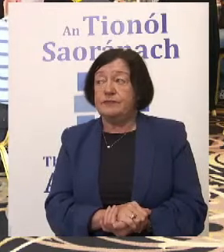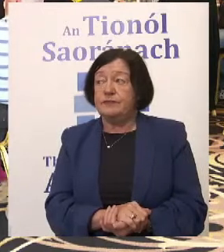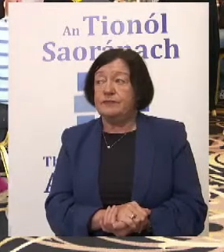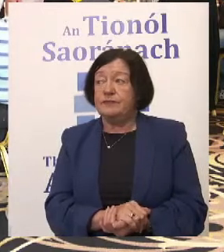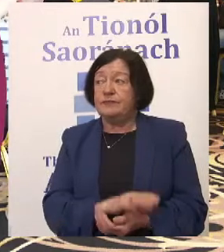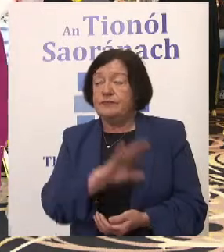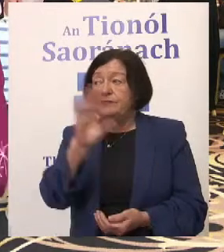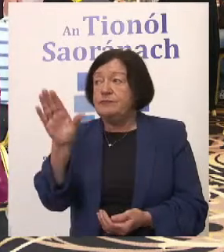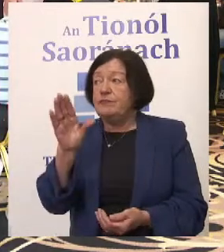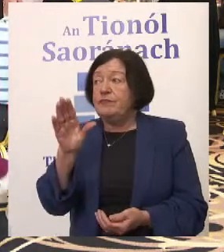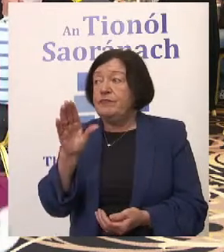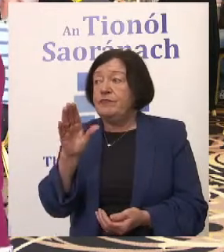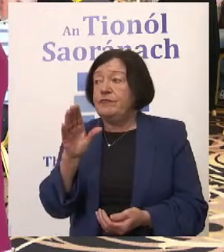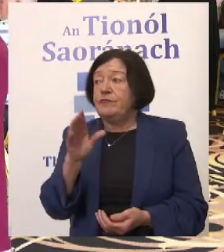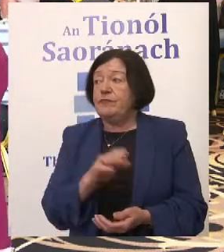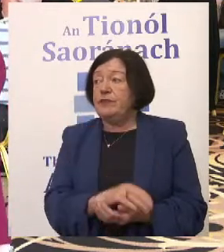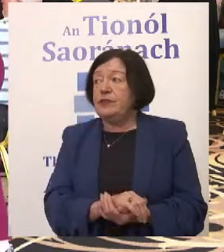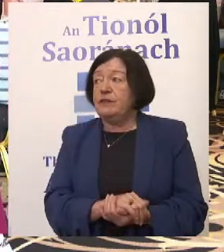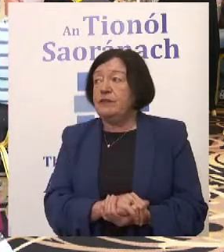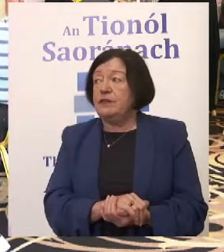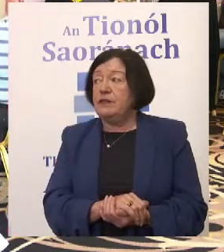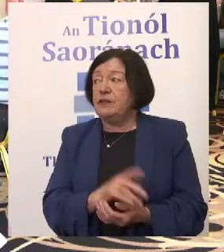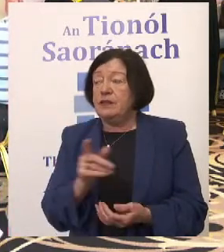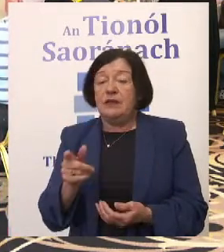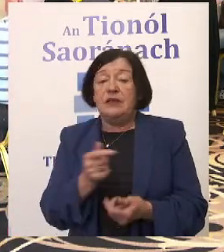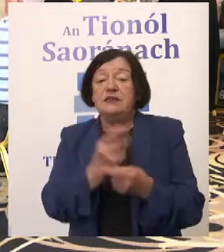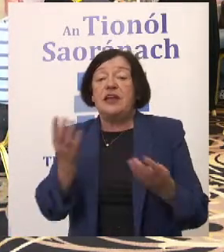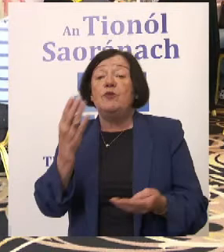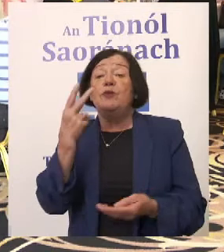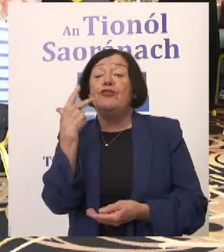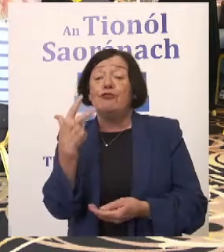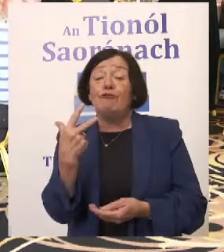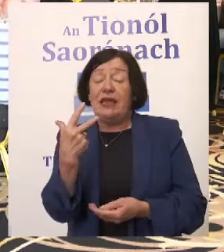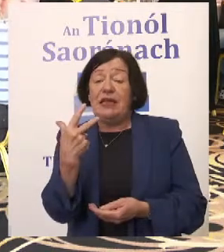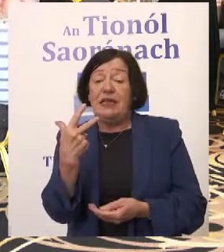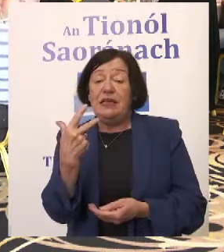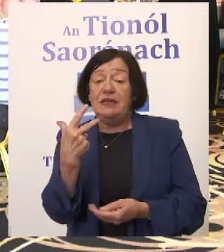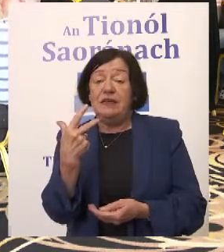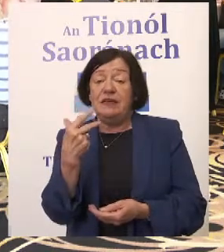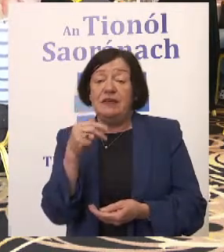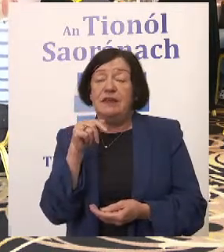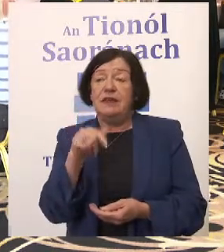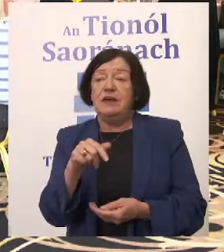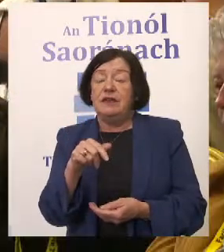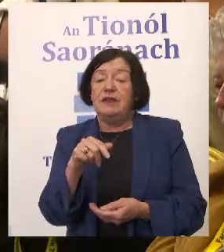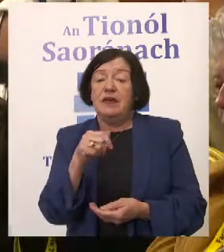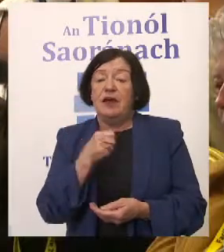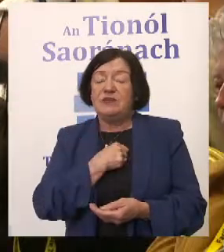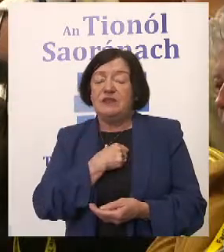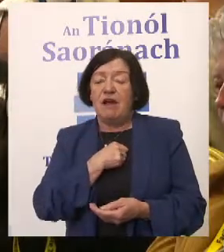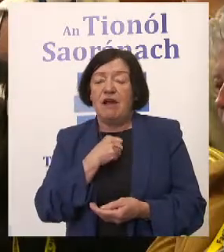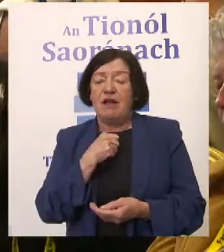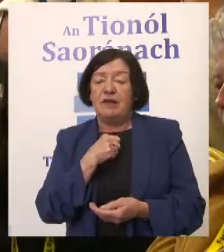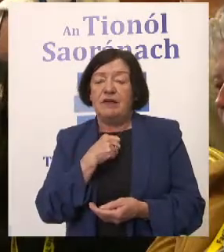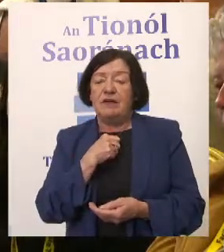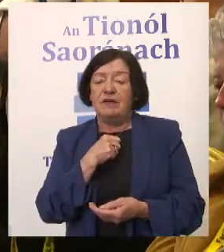Hi, Dr. Reedy. So a question from table 3 is, it was our perception that